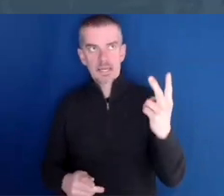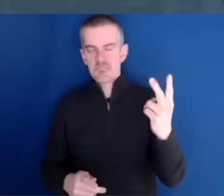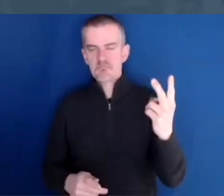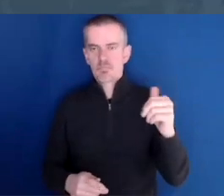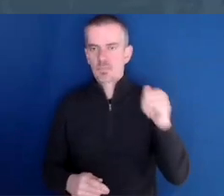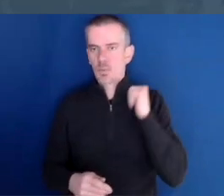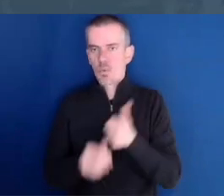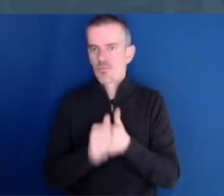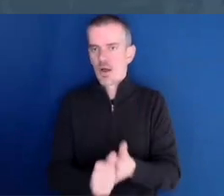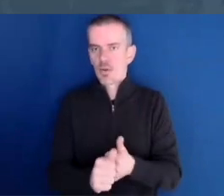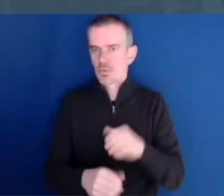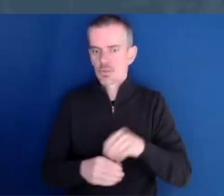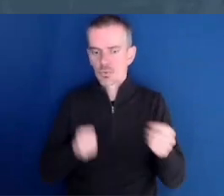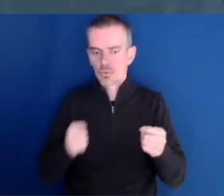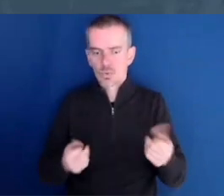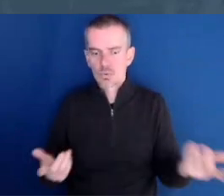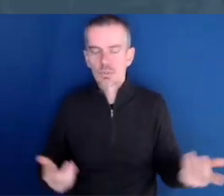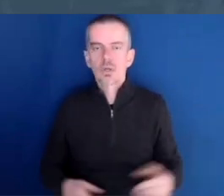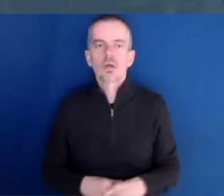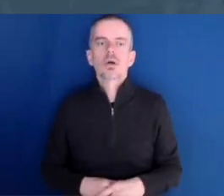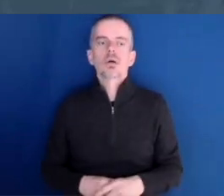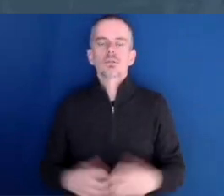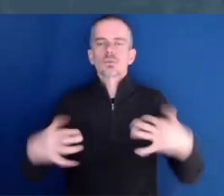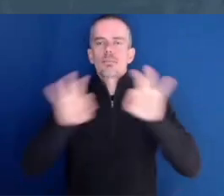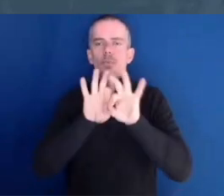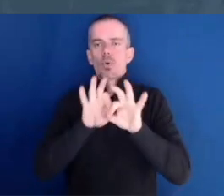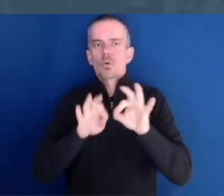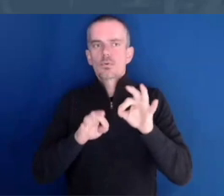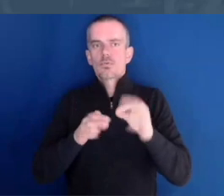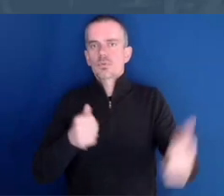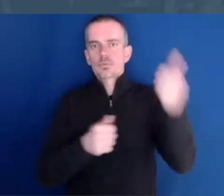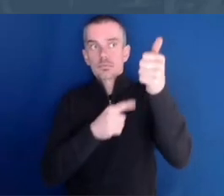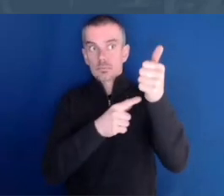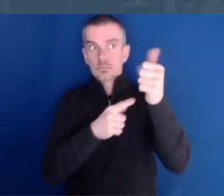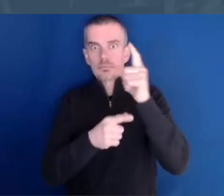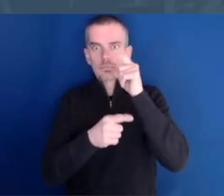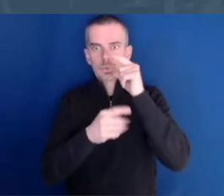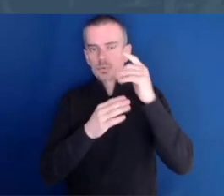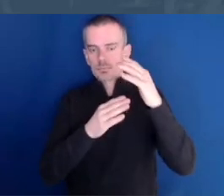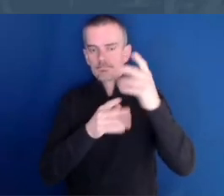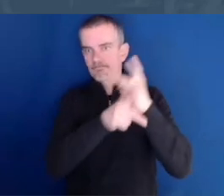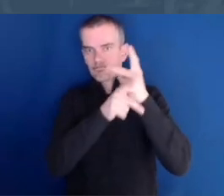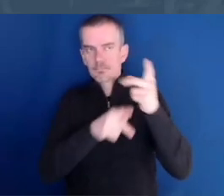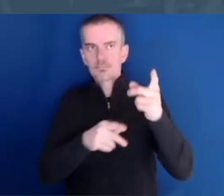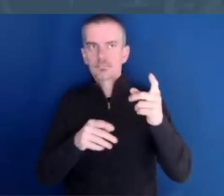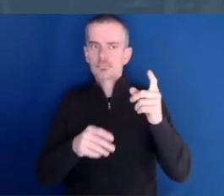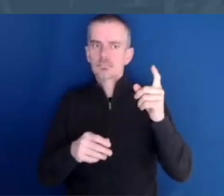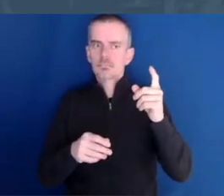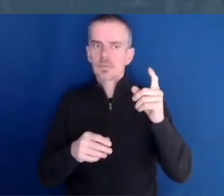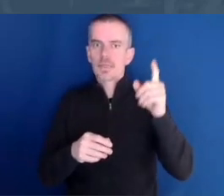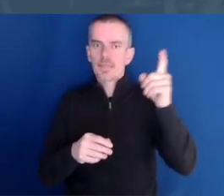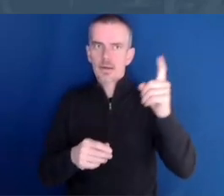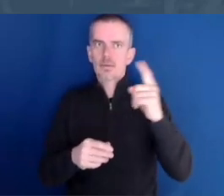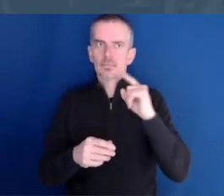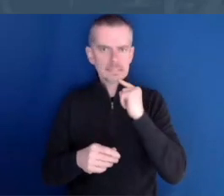suit, right? So it's important for the tone at the top to be serious and to take our internal control